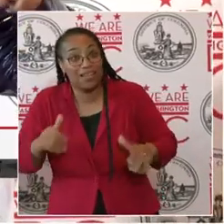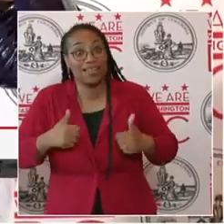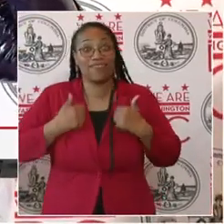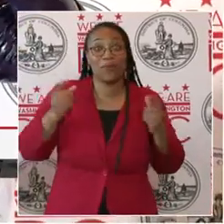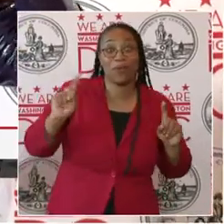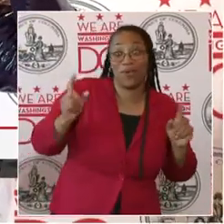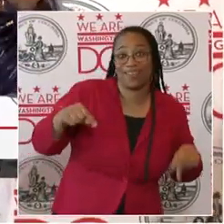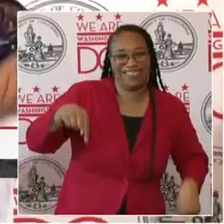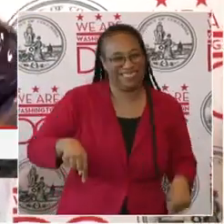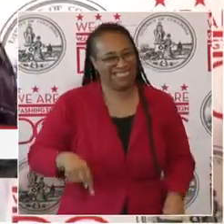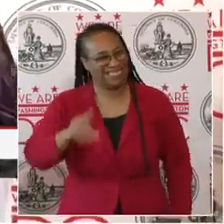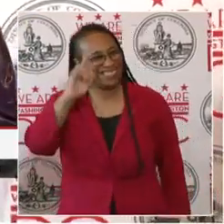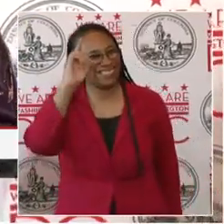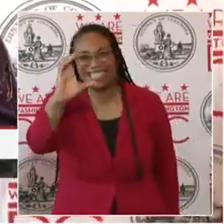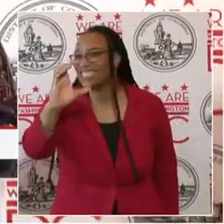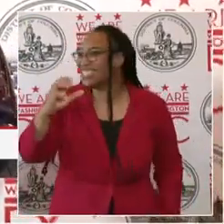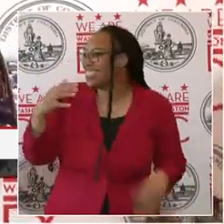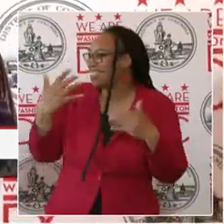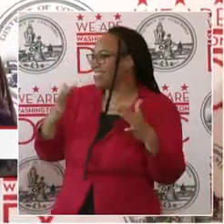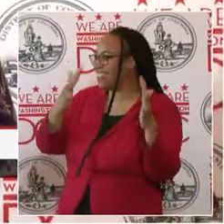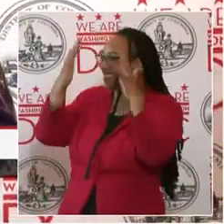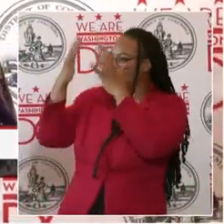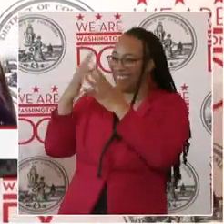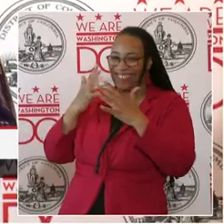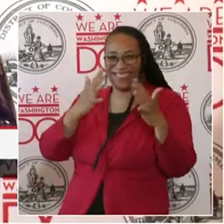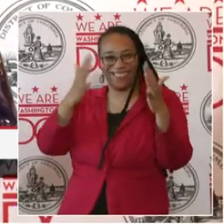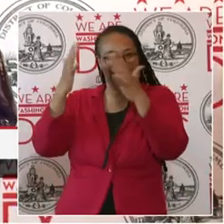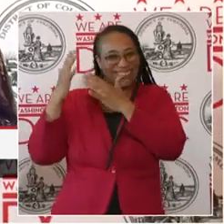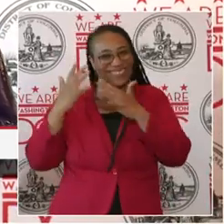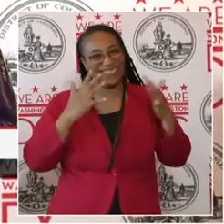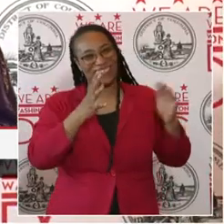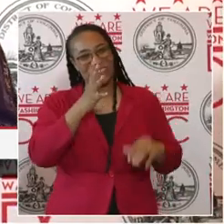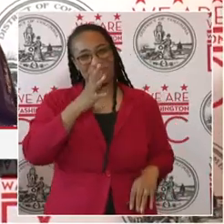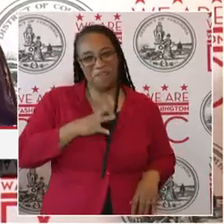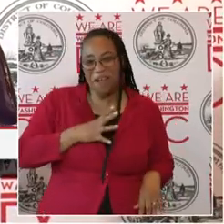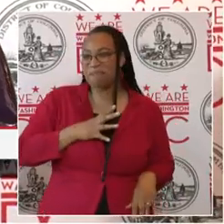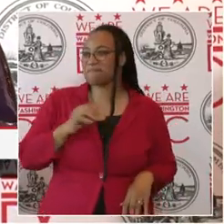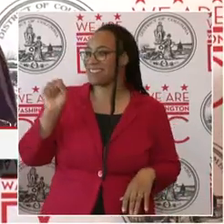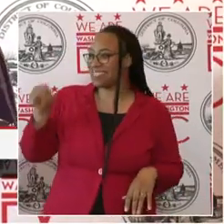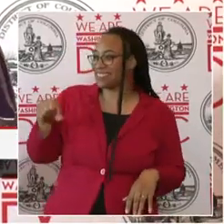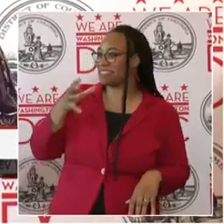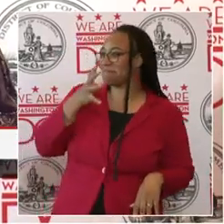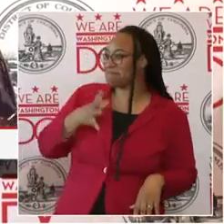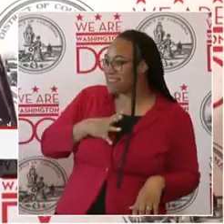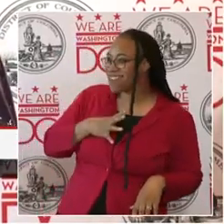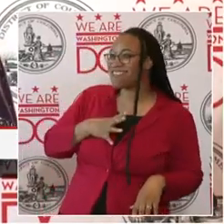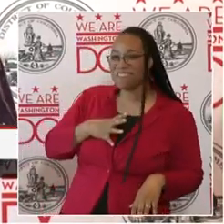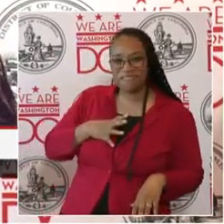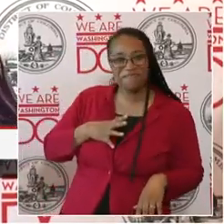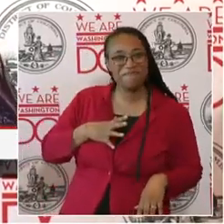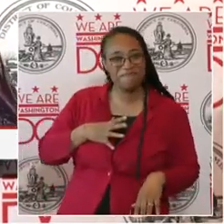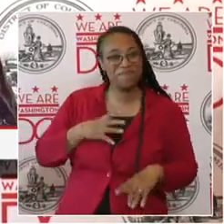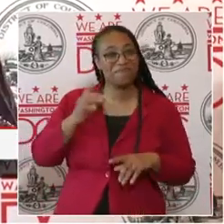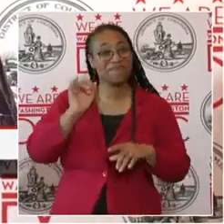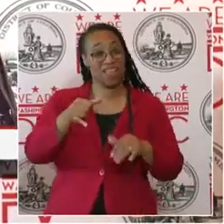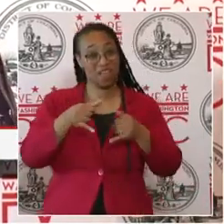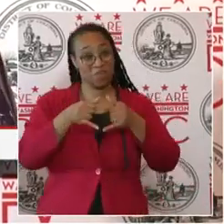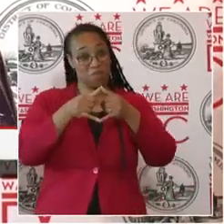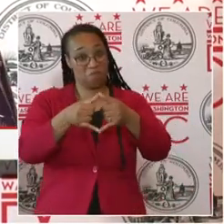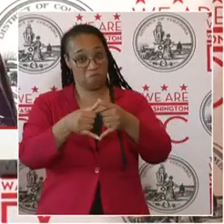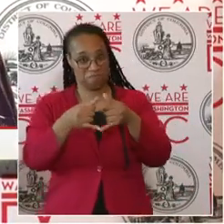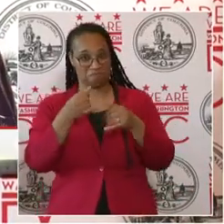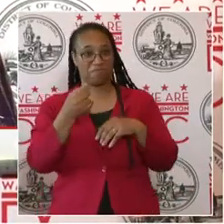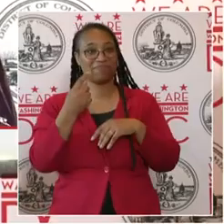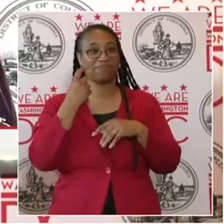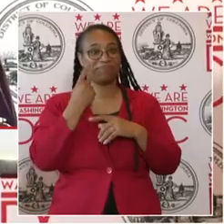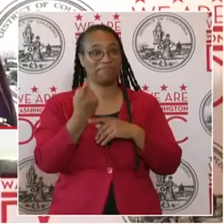Washington, D.C. Yes, ma'am. Our final award for the evening goes for